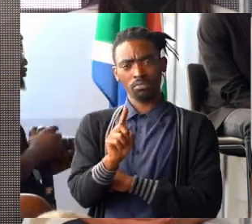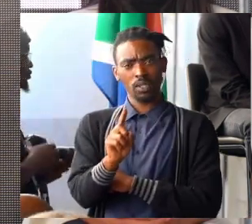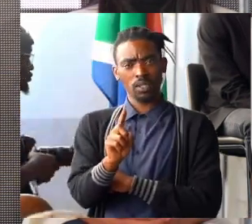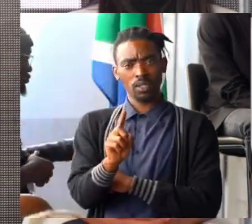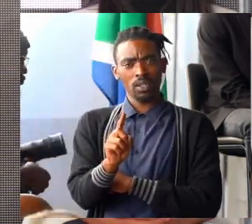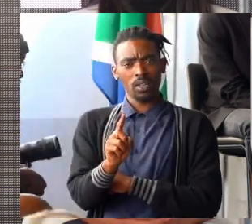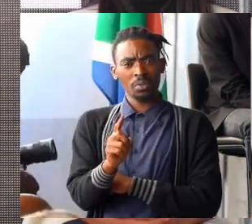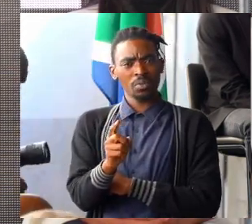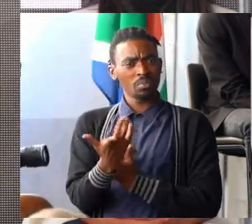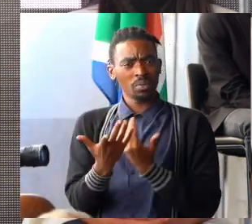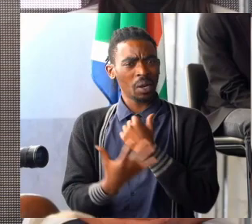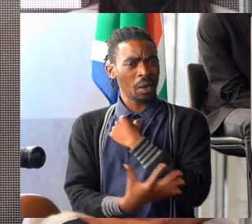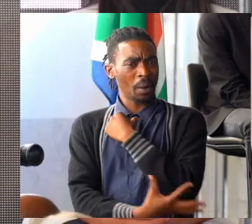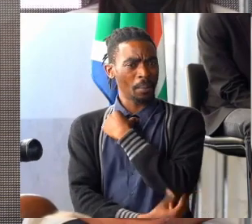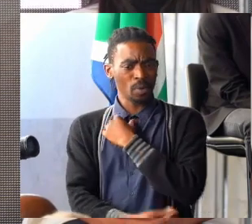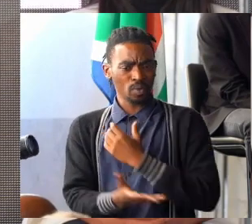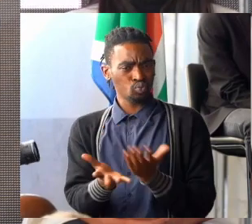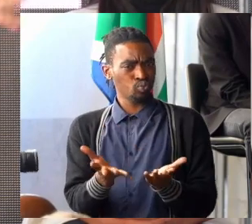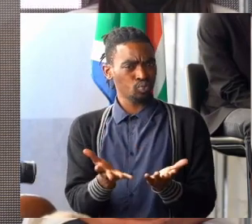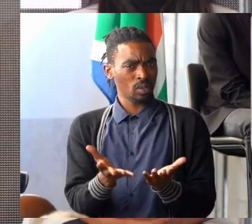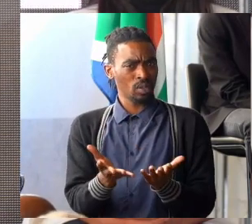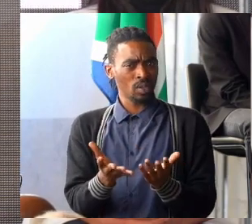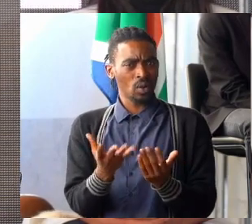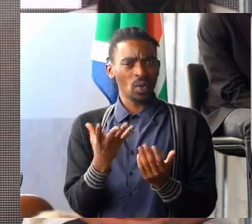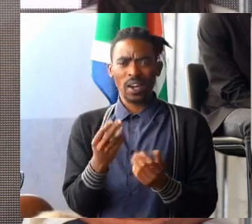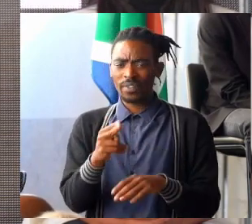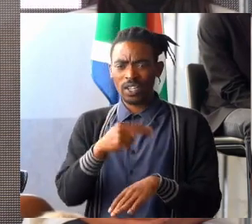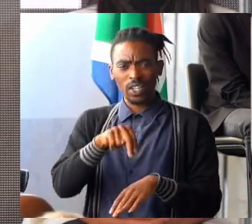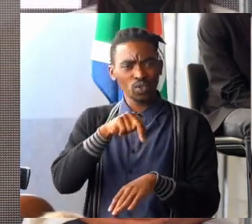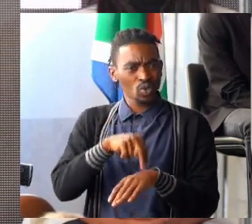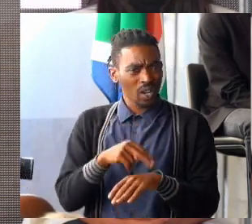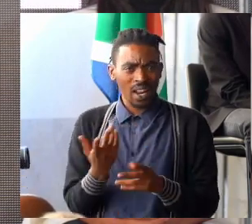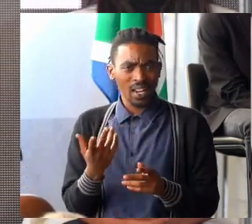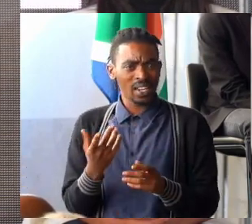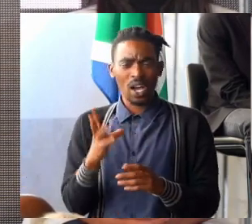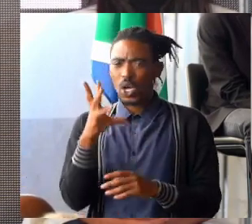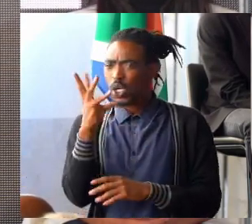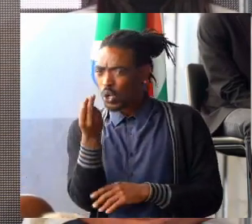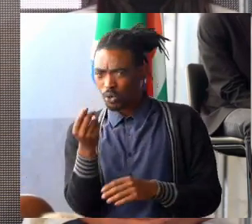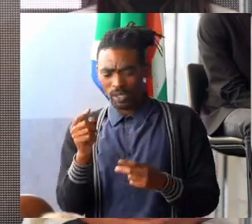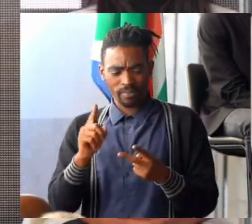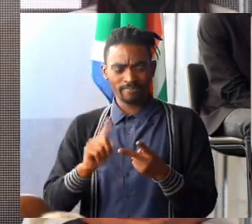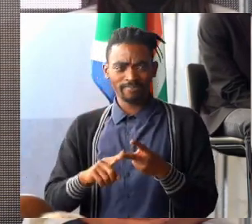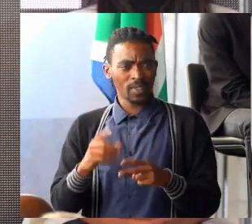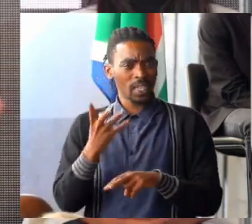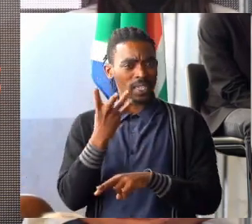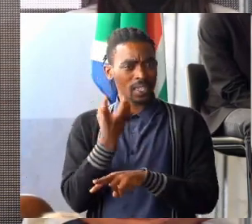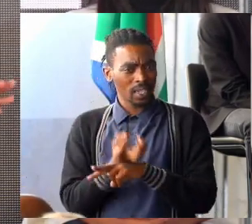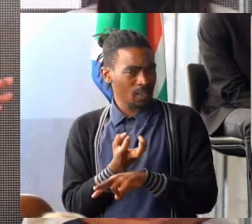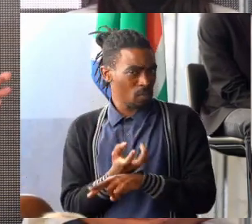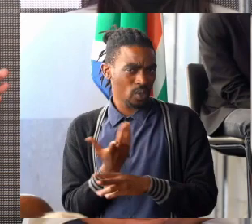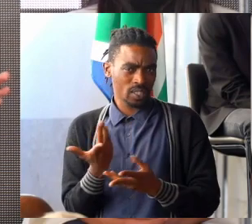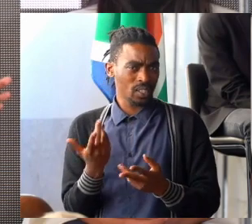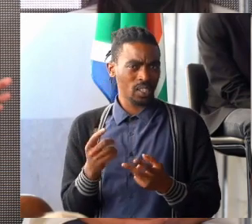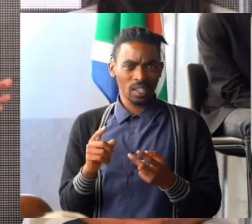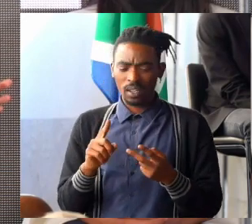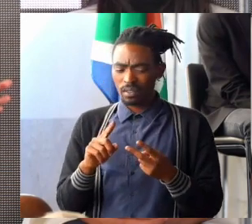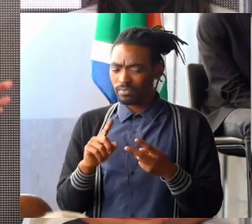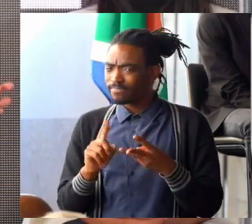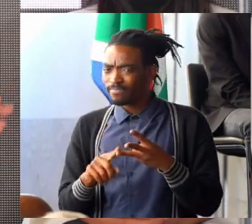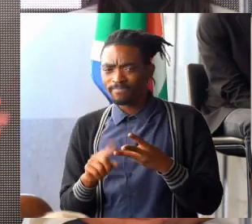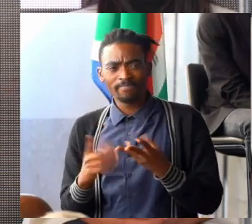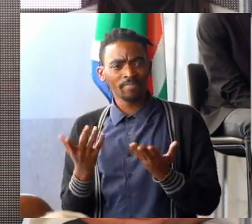having so much poverty. We have natural wealth such as minerals that are critical for the green economy. We have world-class tourism